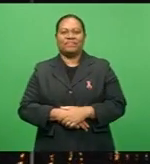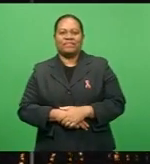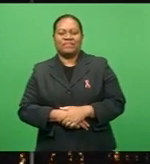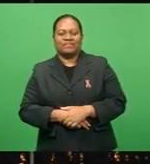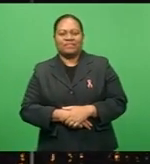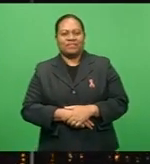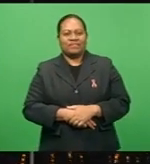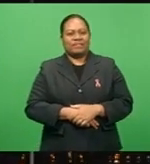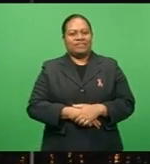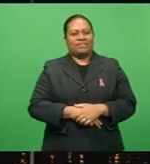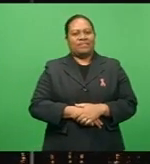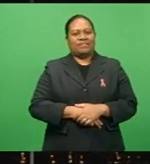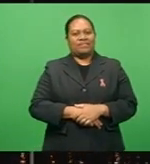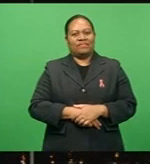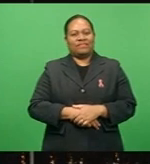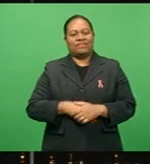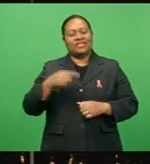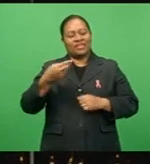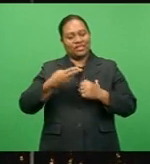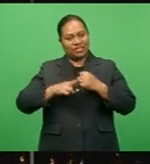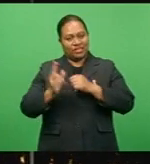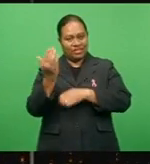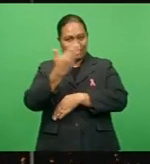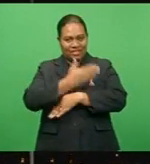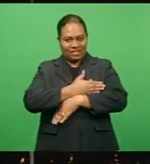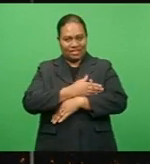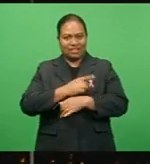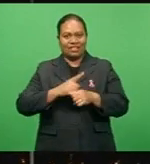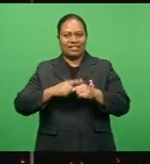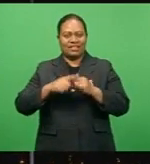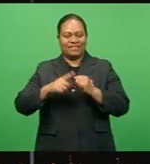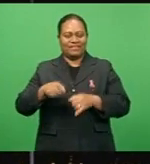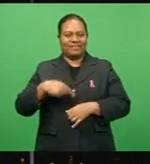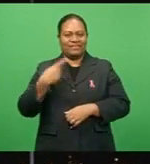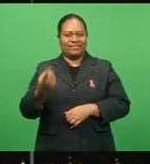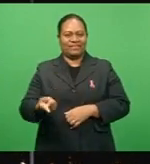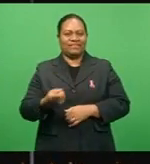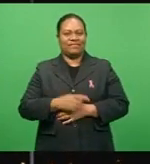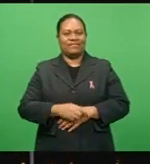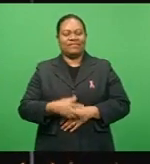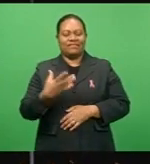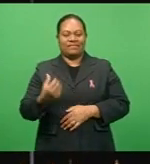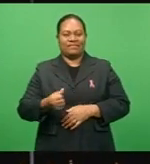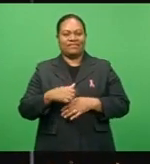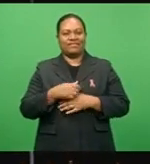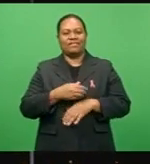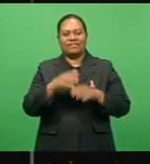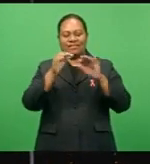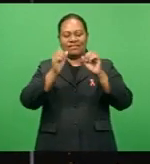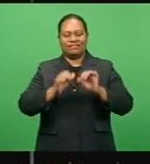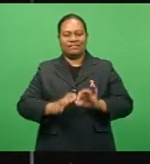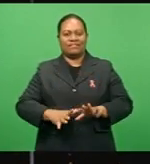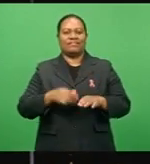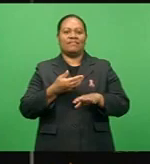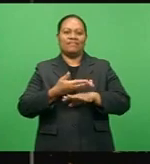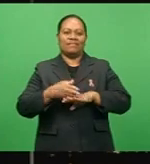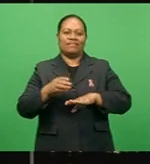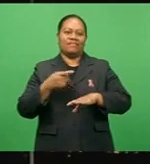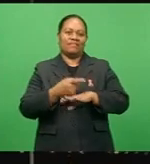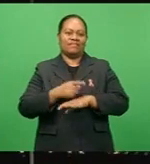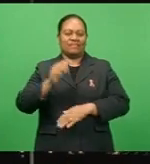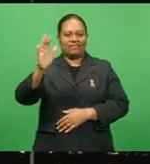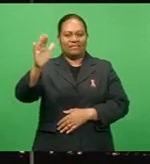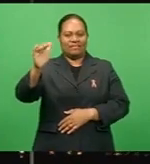cloudy periods with brief showers over the eastern parts and interior of the other larger islands. Elsewhere fine apart from isolated afternoon or